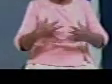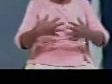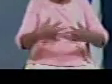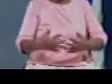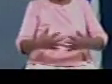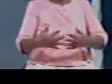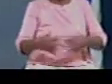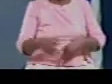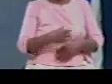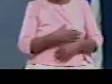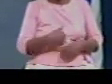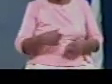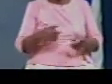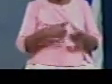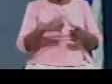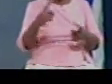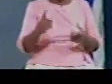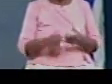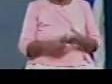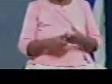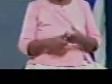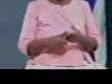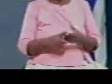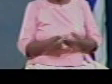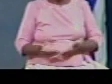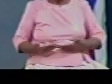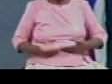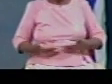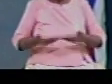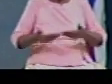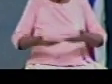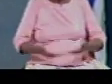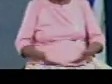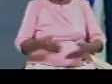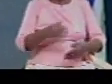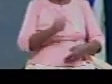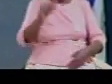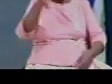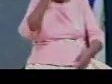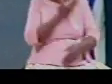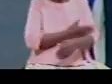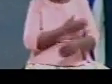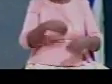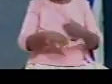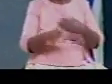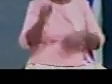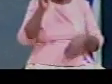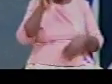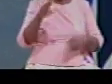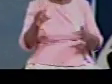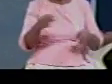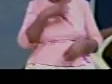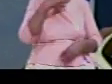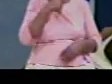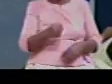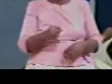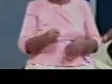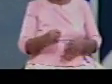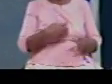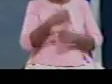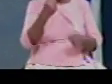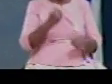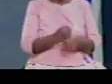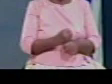and bare a son in his old age at the third time